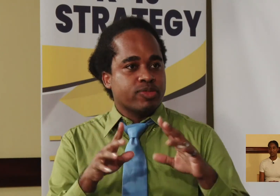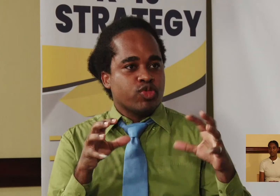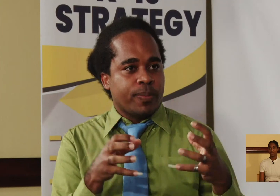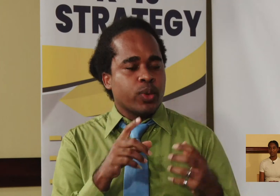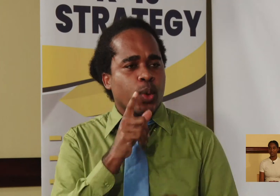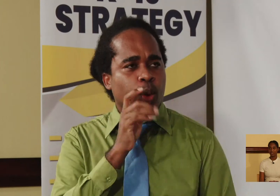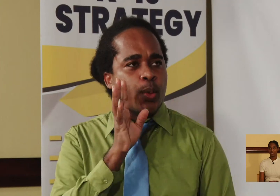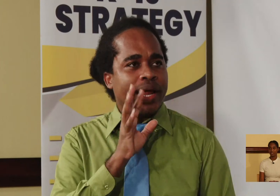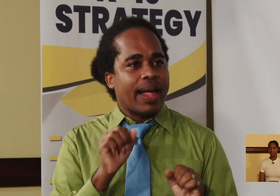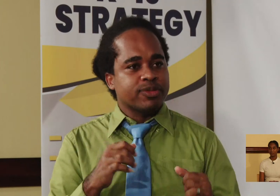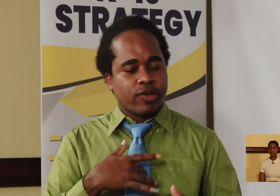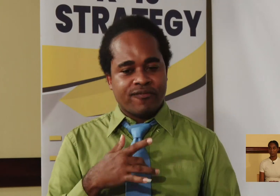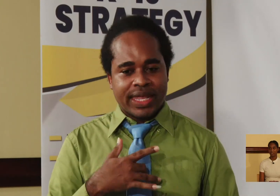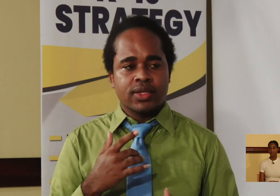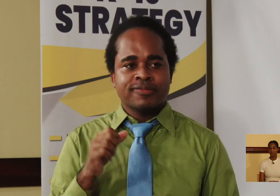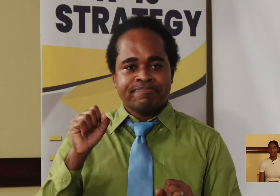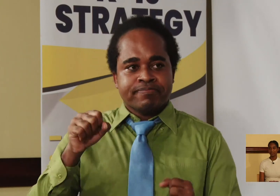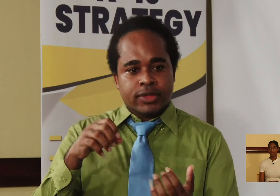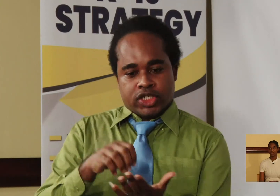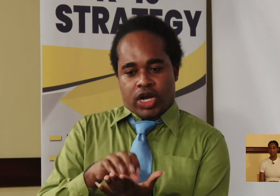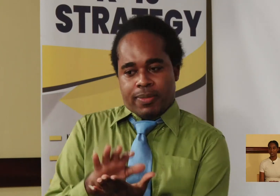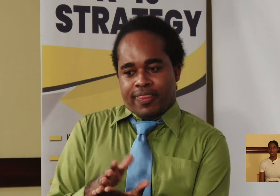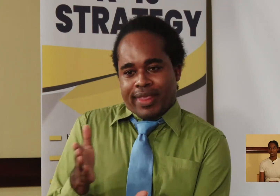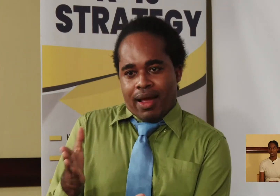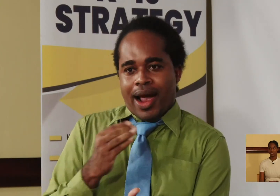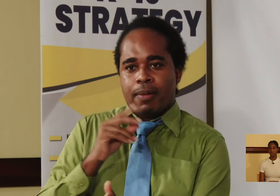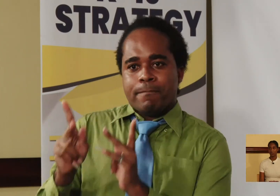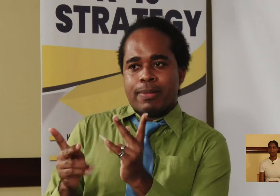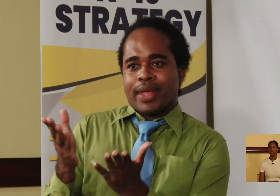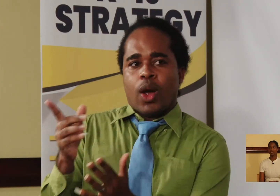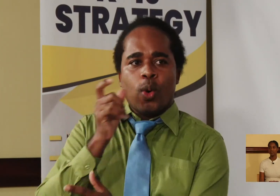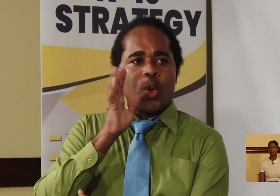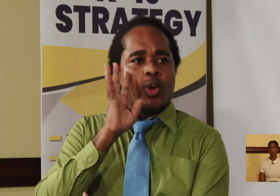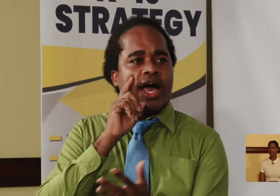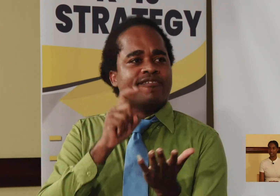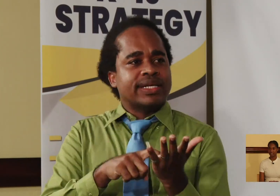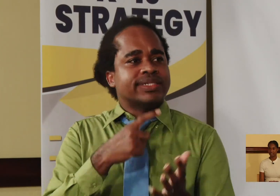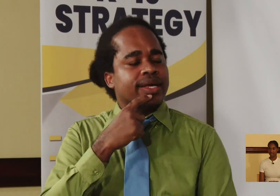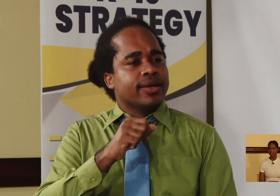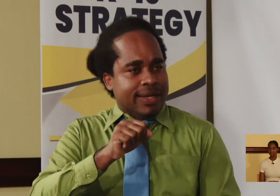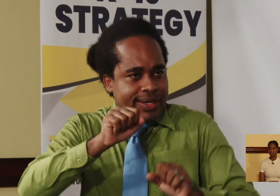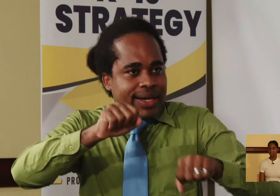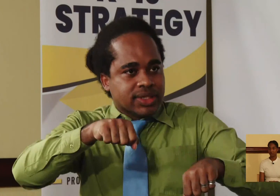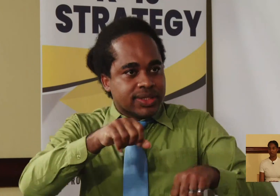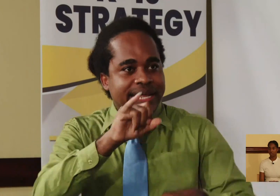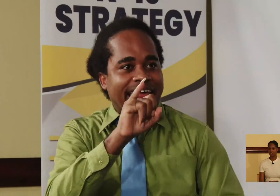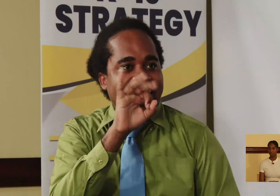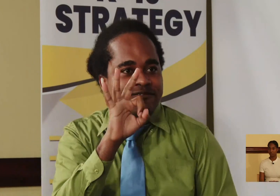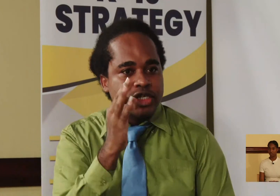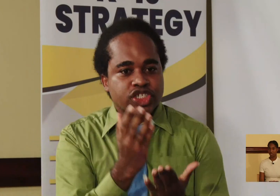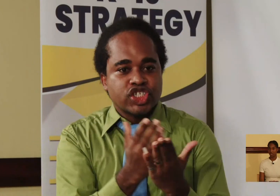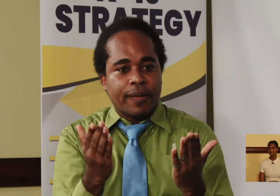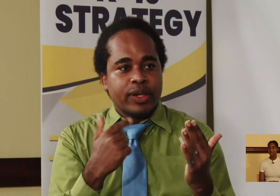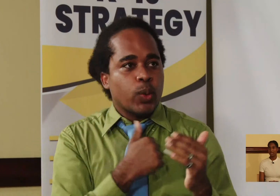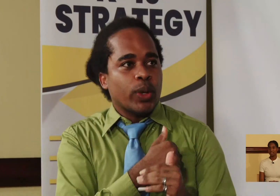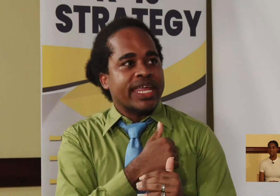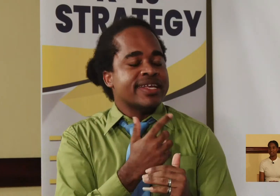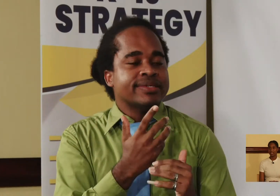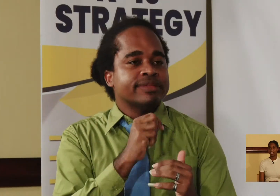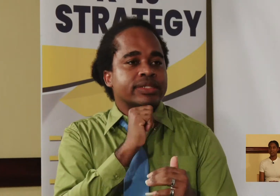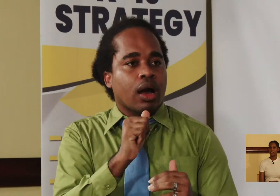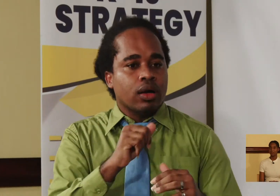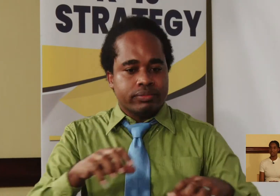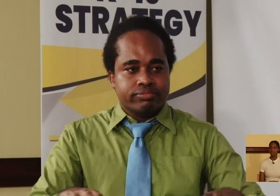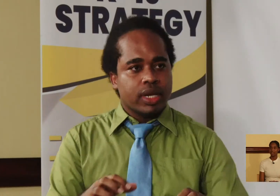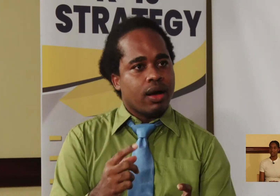will benefit us, and we're able to feel, we're able to give our ideas and able to give our contribution, and to say,